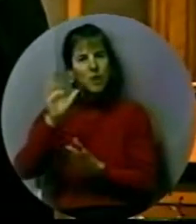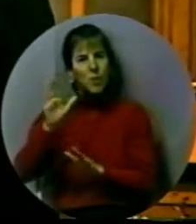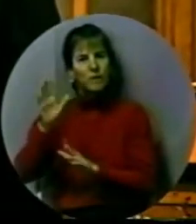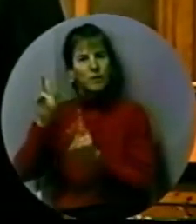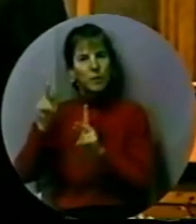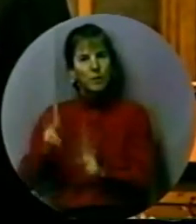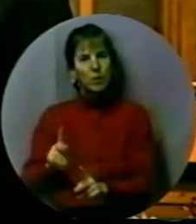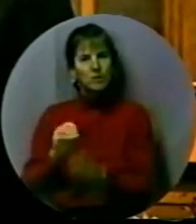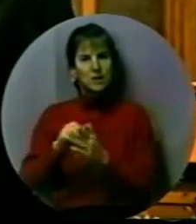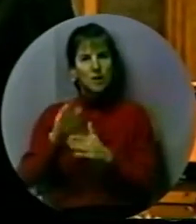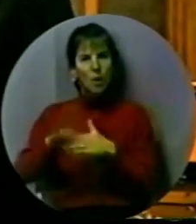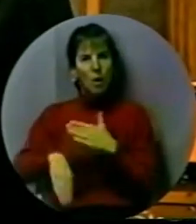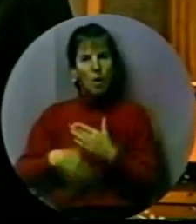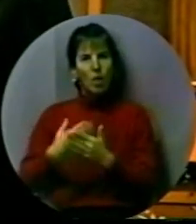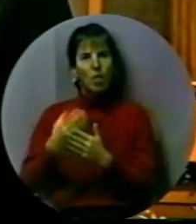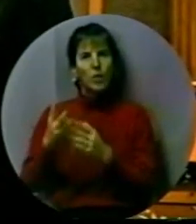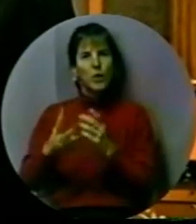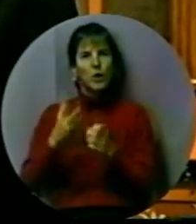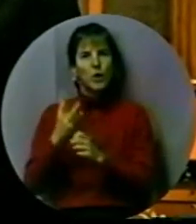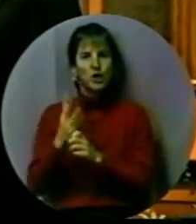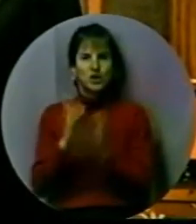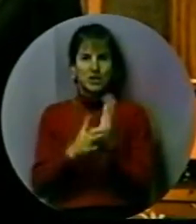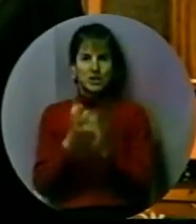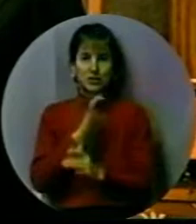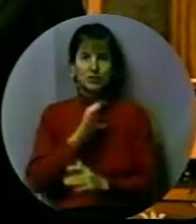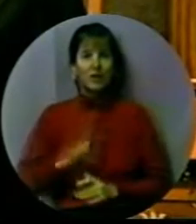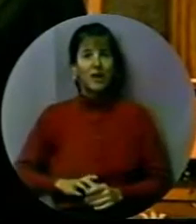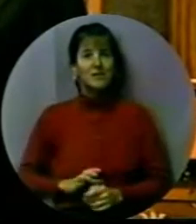wonderful persons in all the world, Jesus Christ.